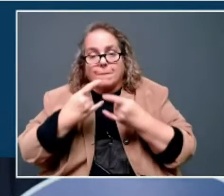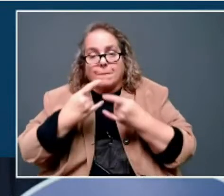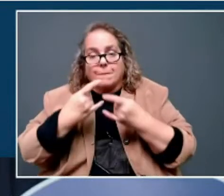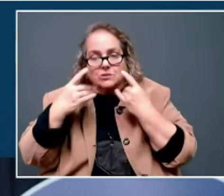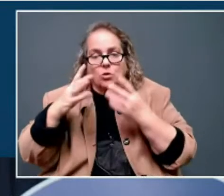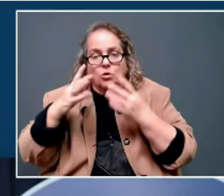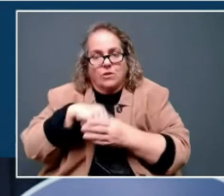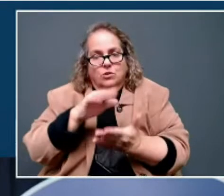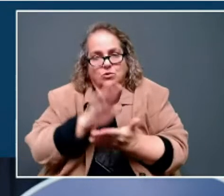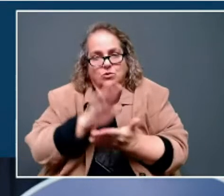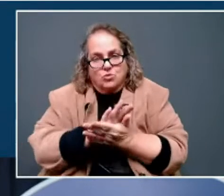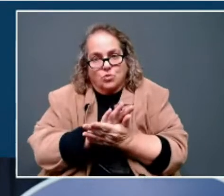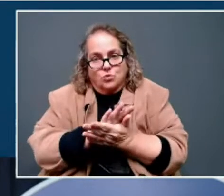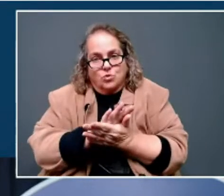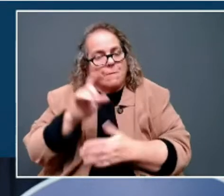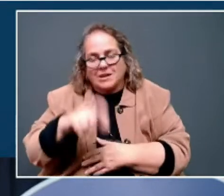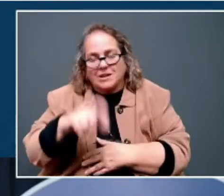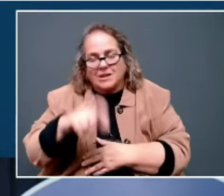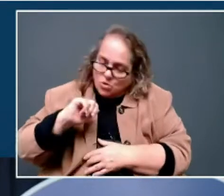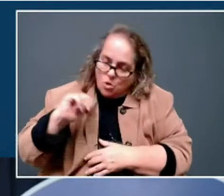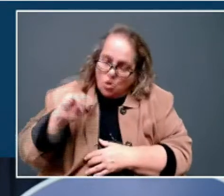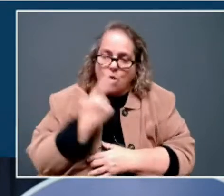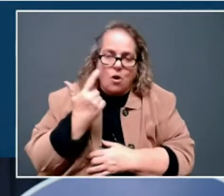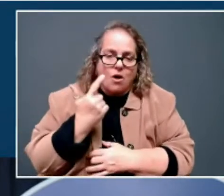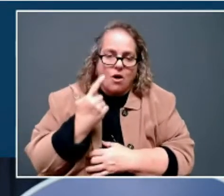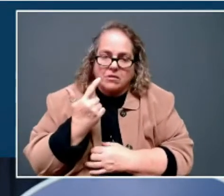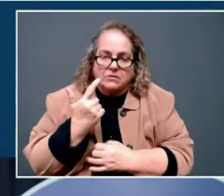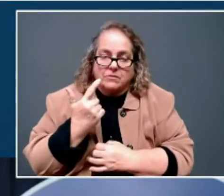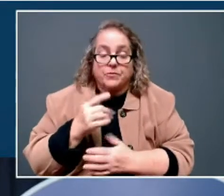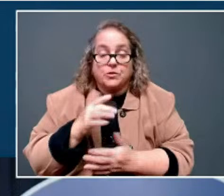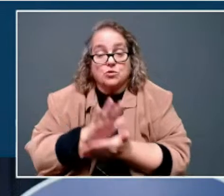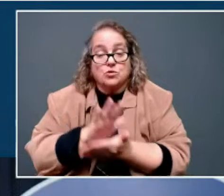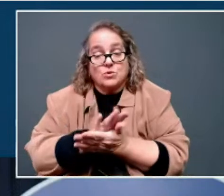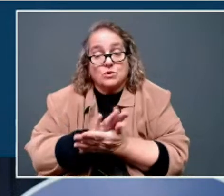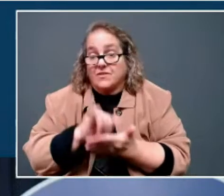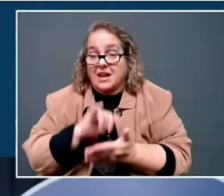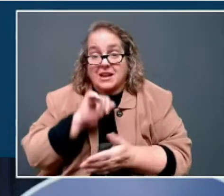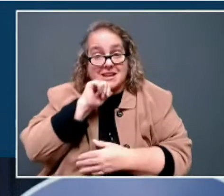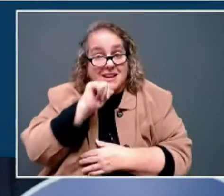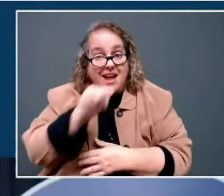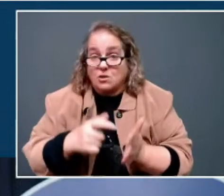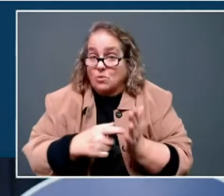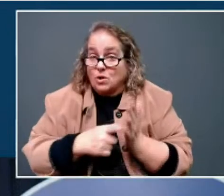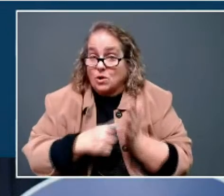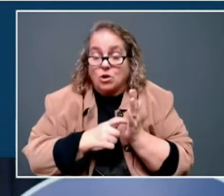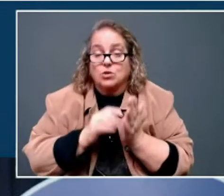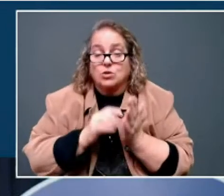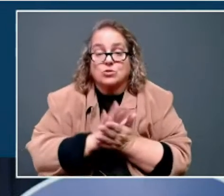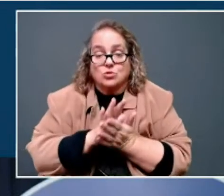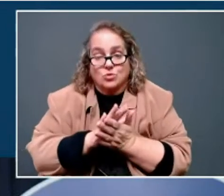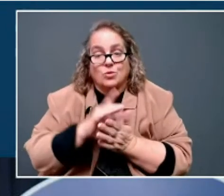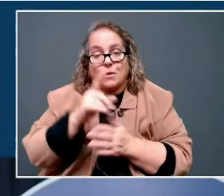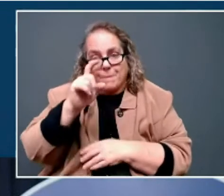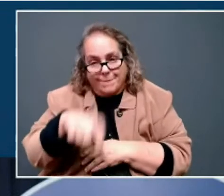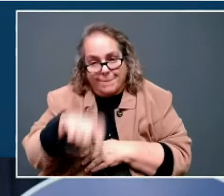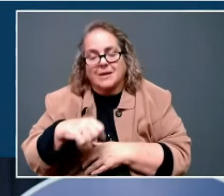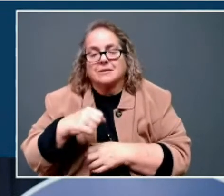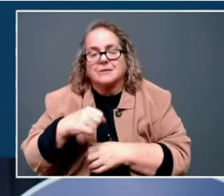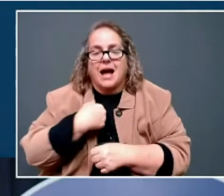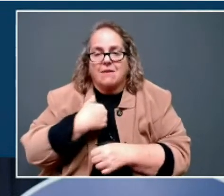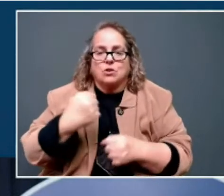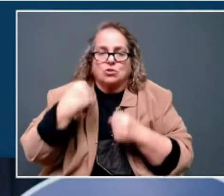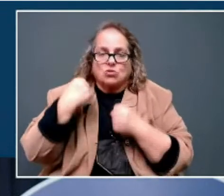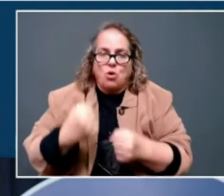to mask. In schools that do not require universal masking, the schools are urged to maintain robust contact tracing